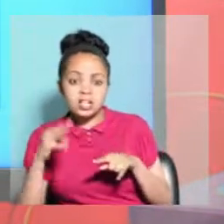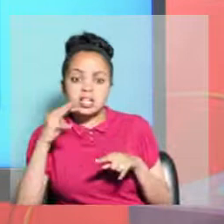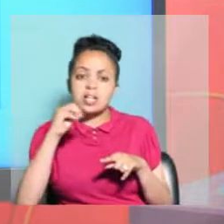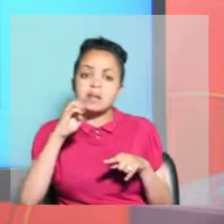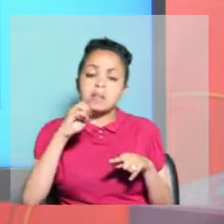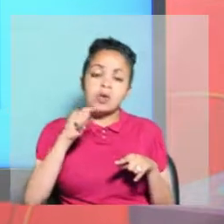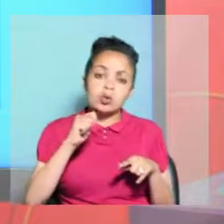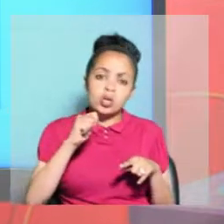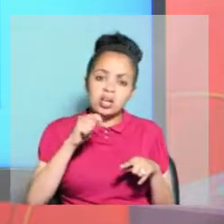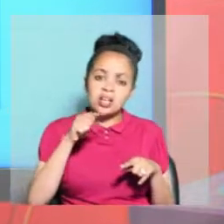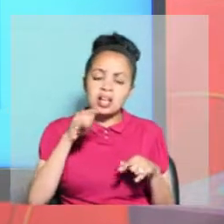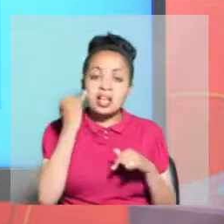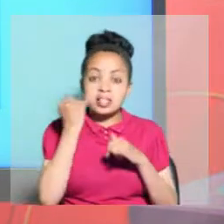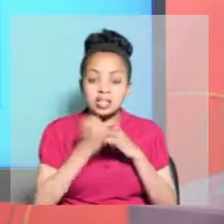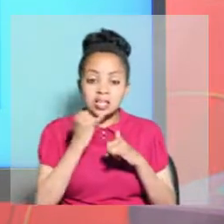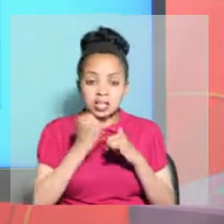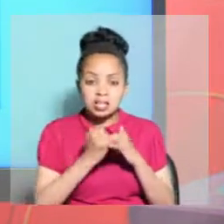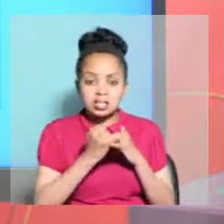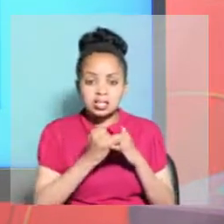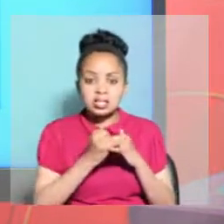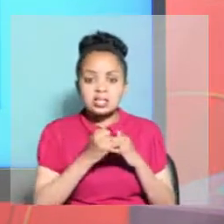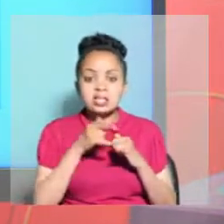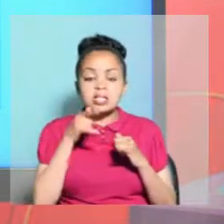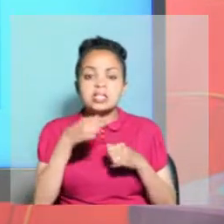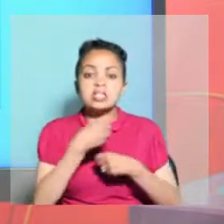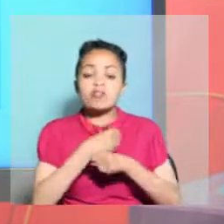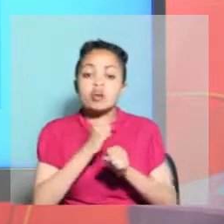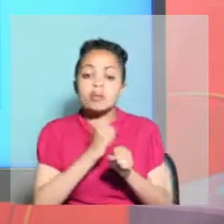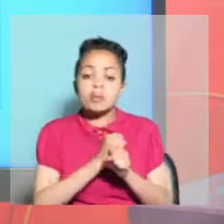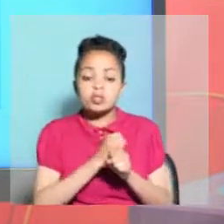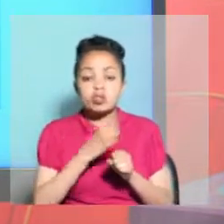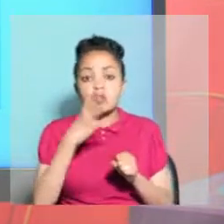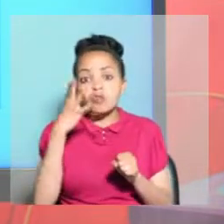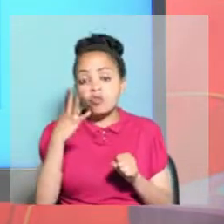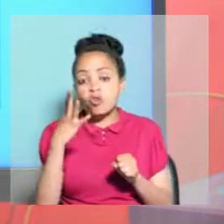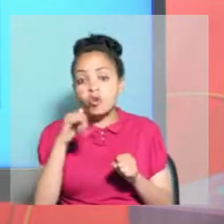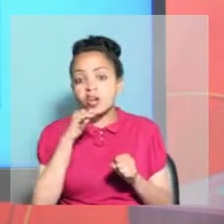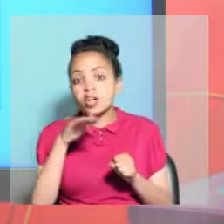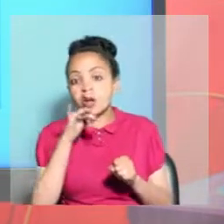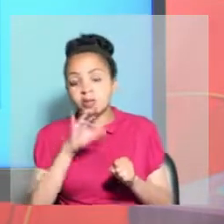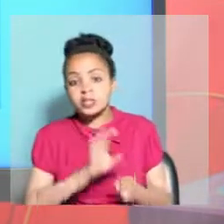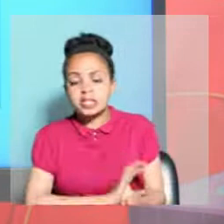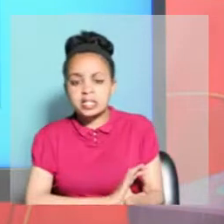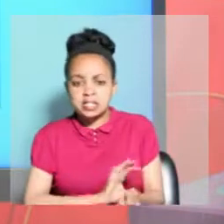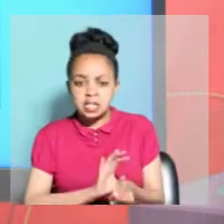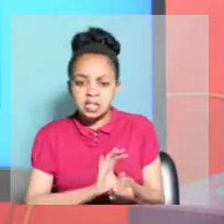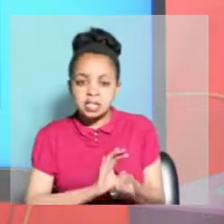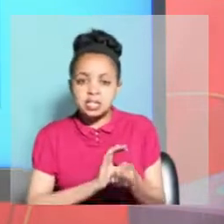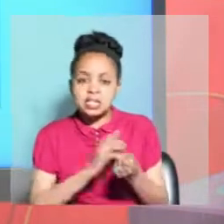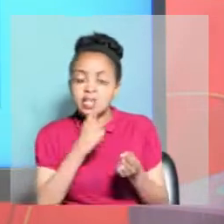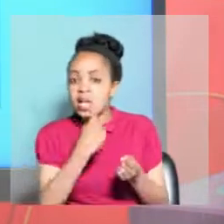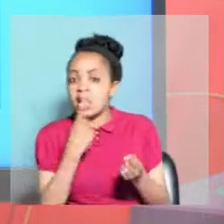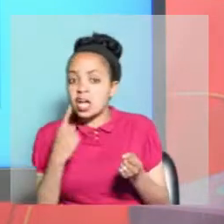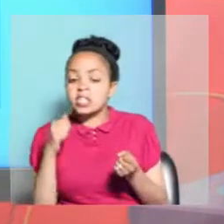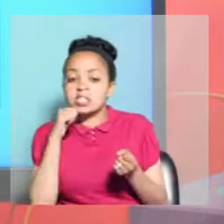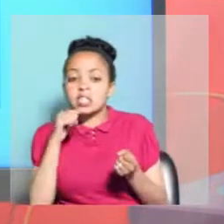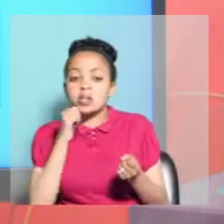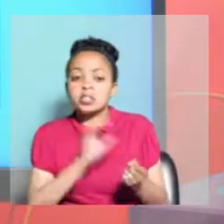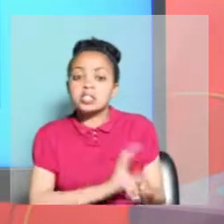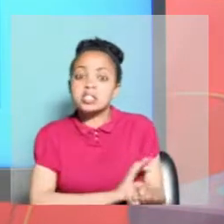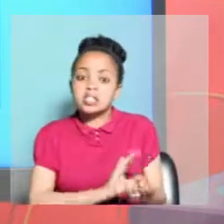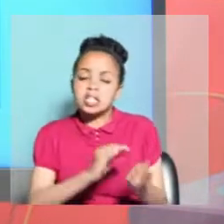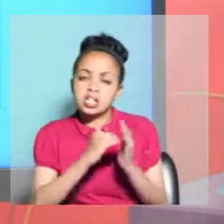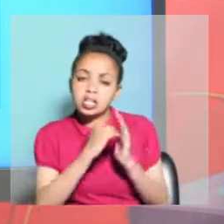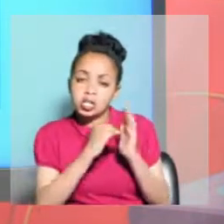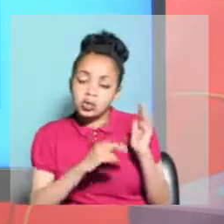meiotically, at the end there is a formation of 4 daughter cells, where each daughter cell can be reduced